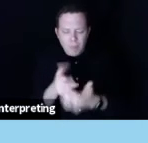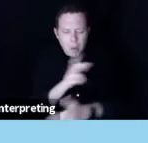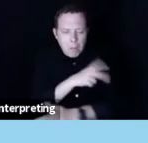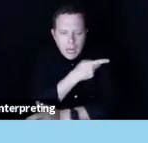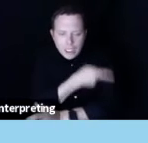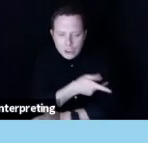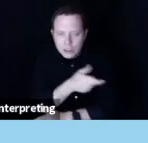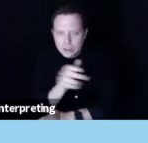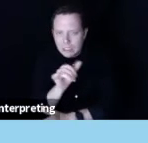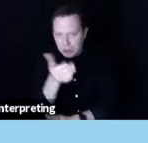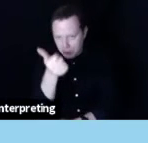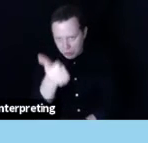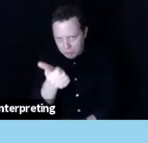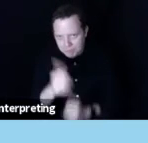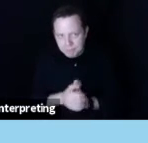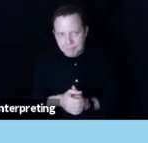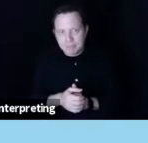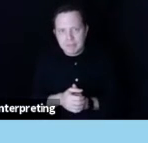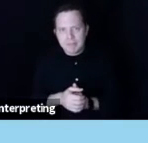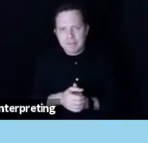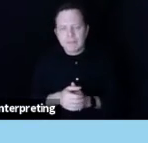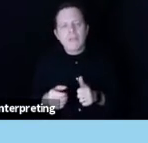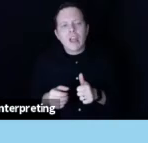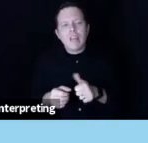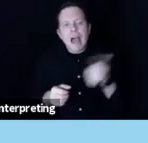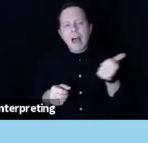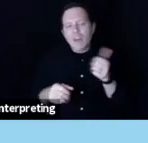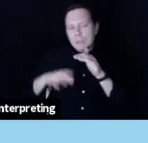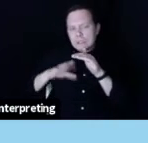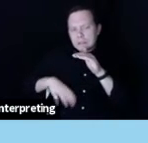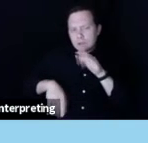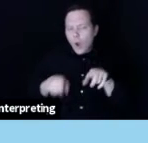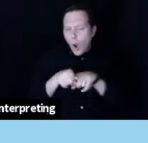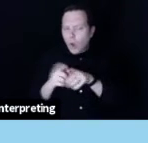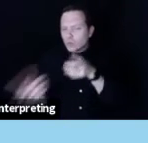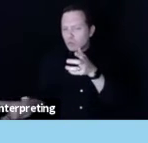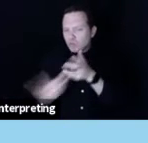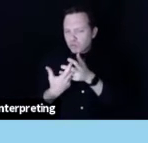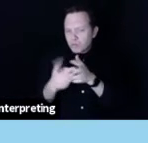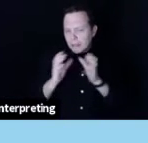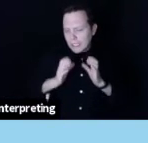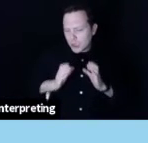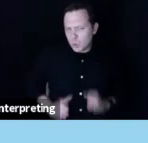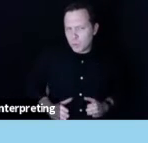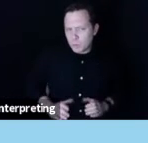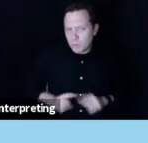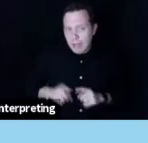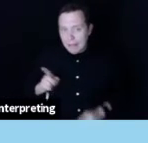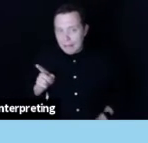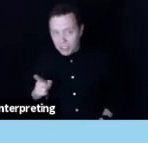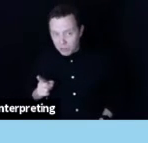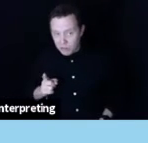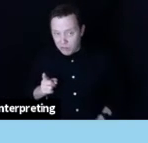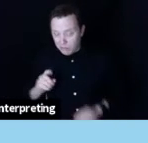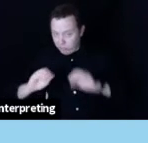it. A lot of these others are also meant for consumers. However, this one tells you that